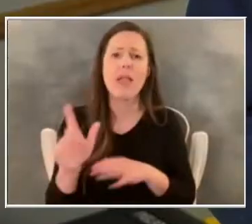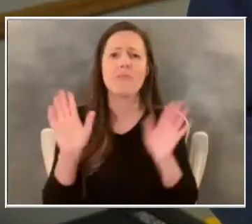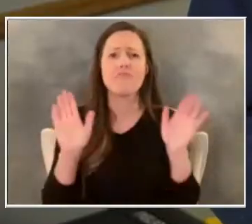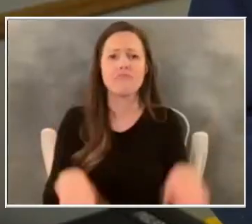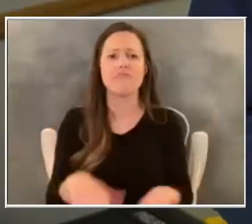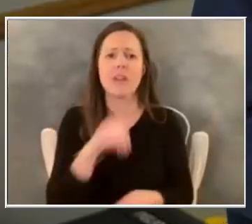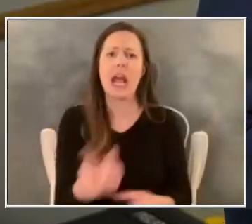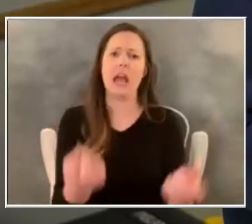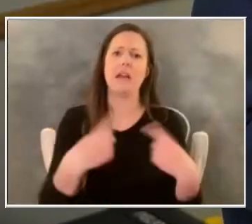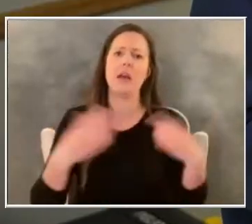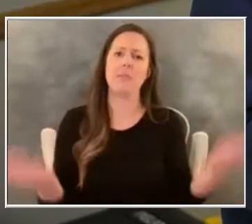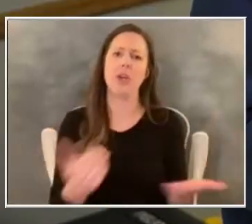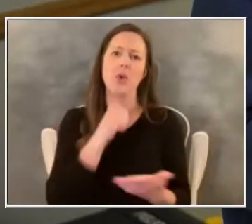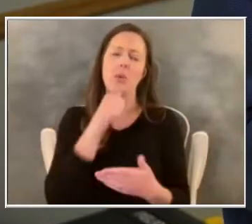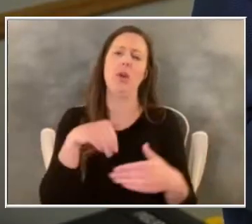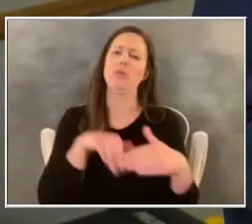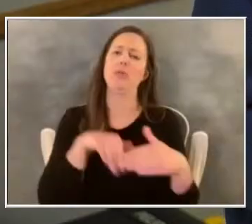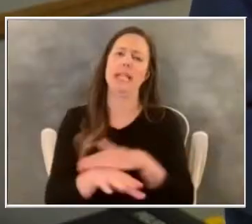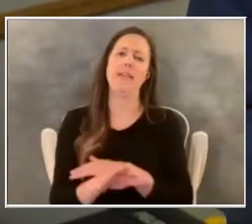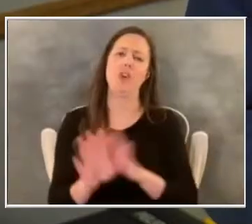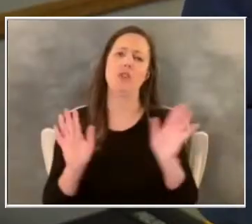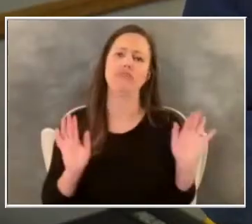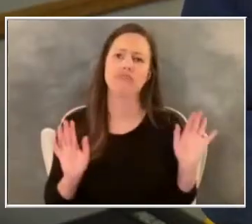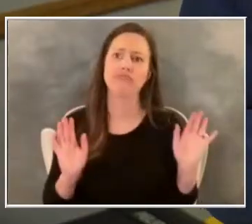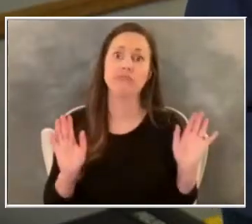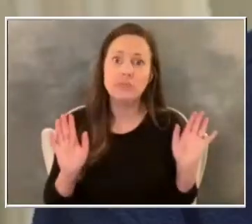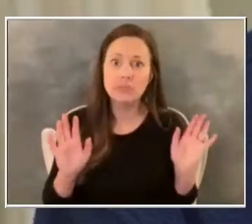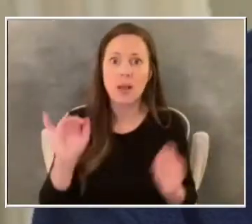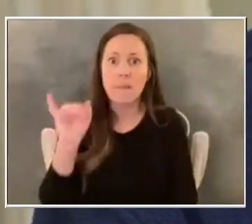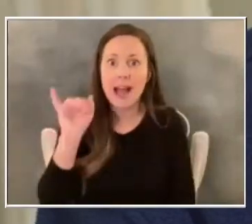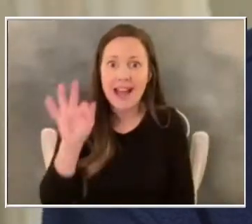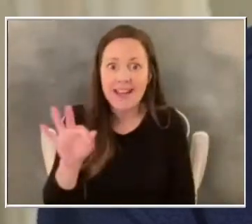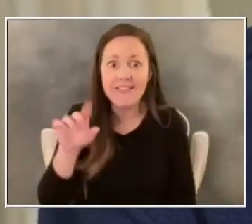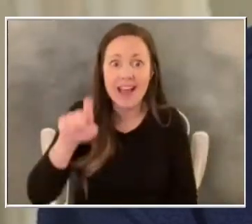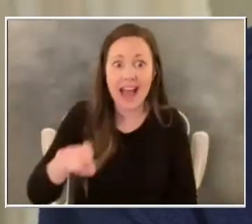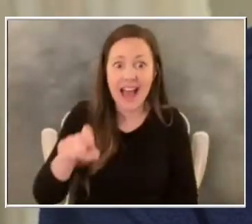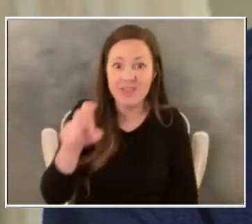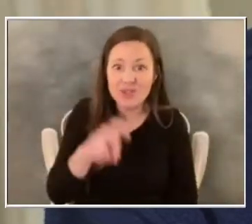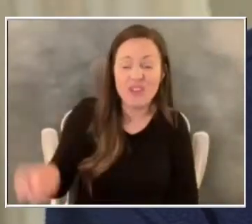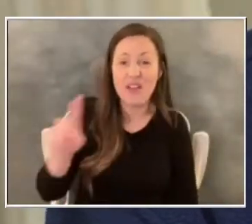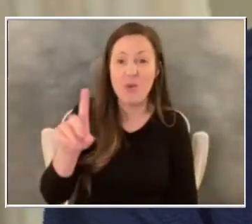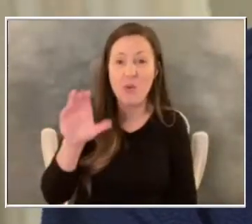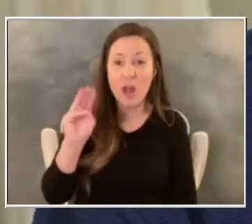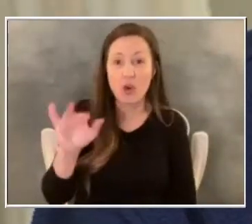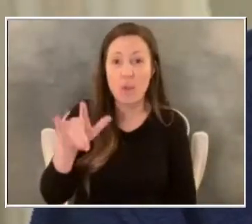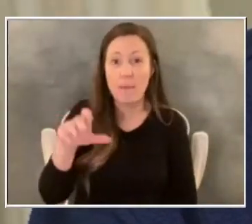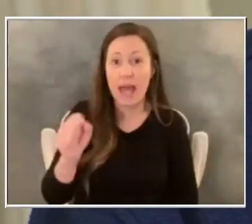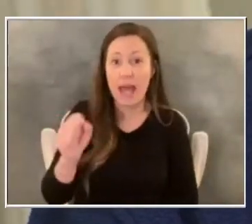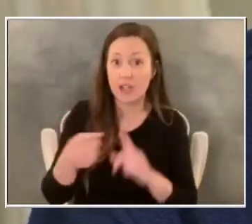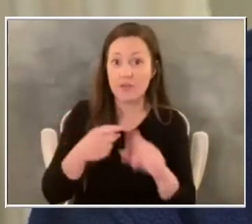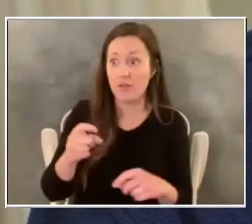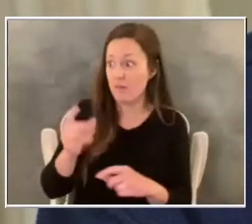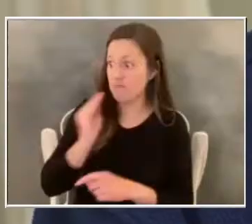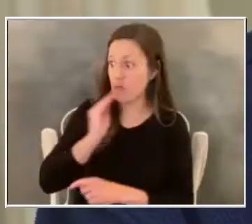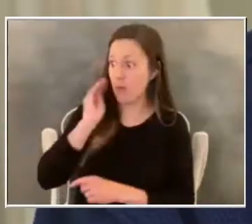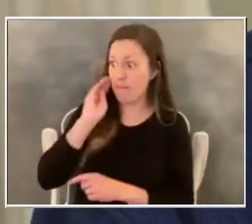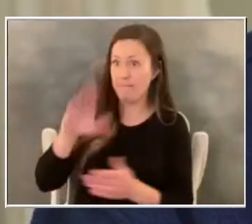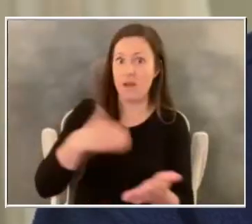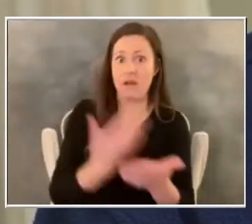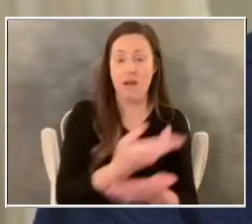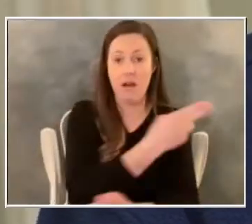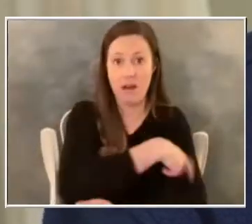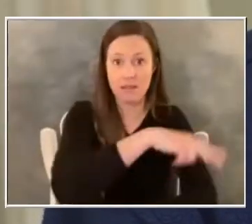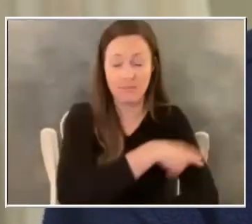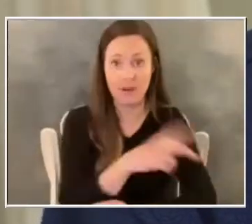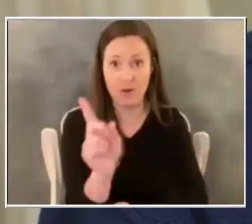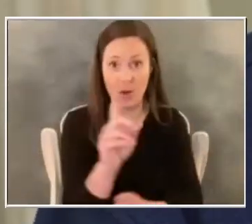because we don't deliver. But if they're having to travel 100 miles from where they live to go to the hospital that they're delivering